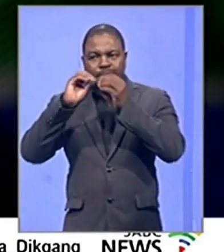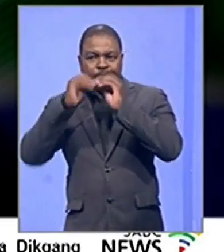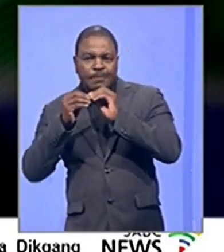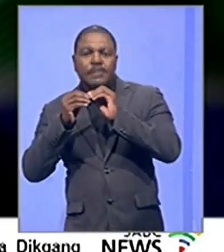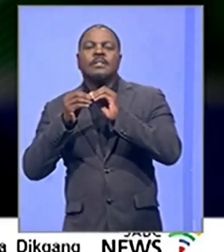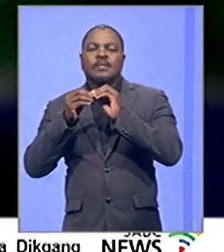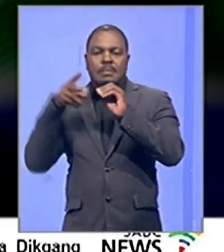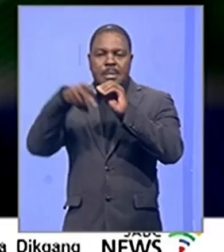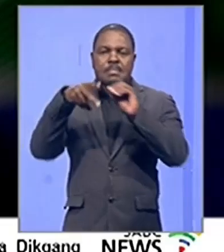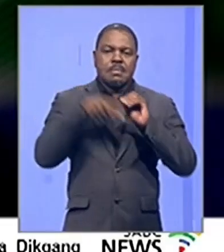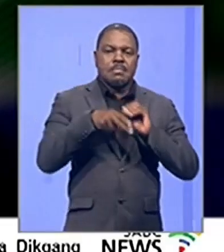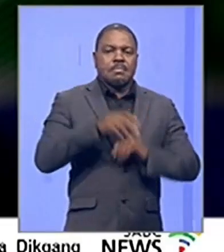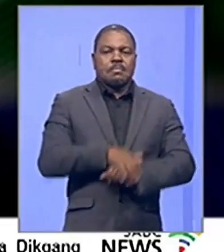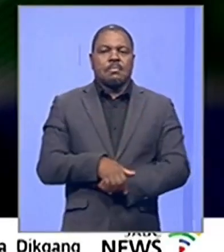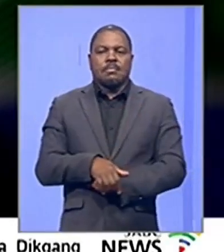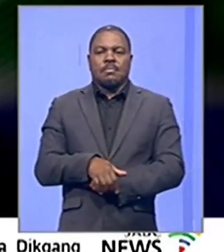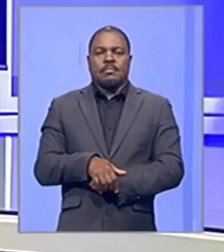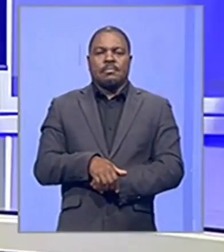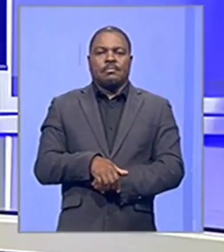mahala.